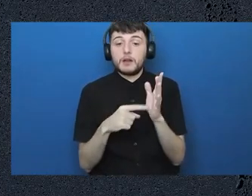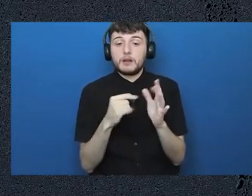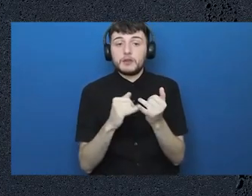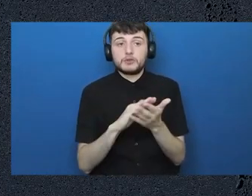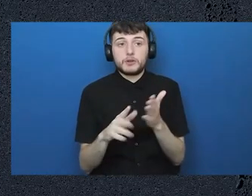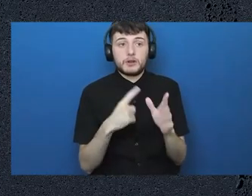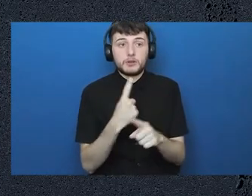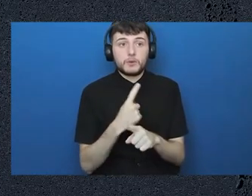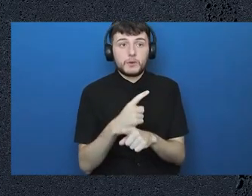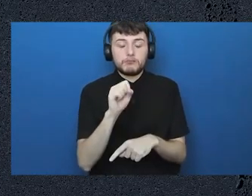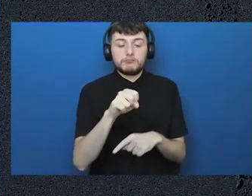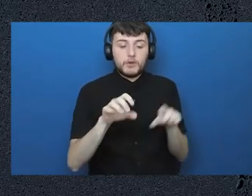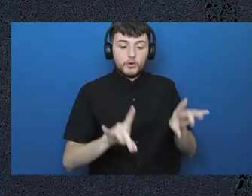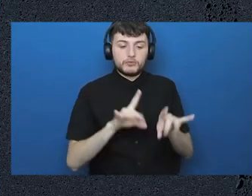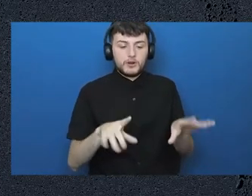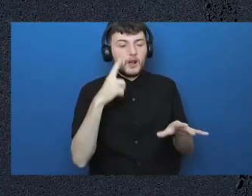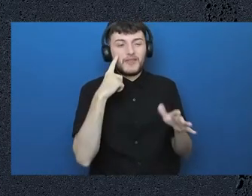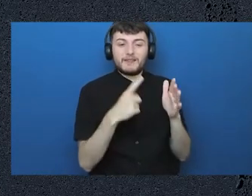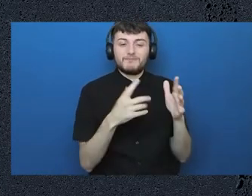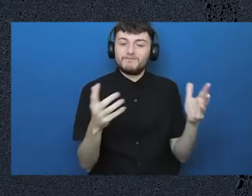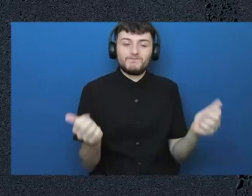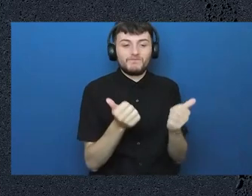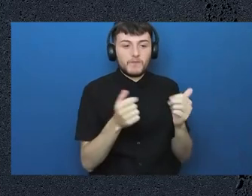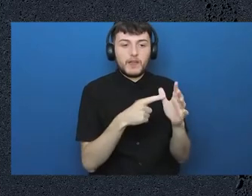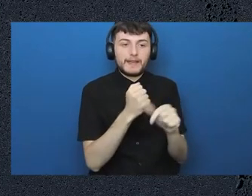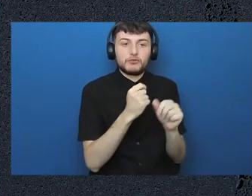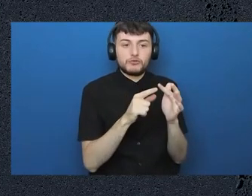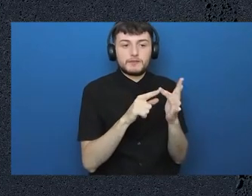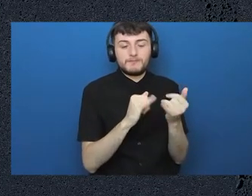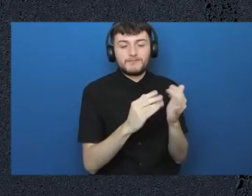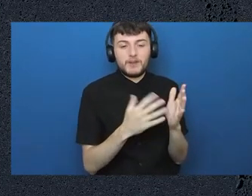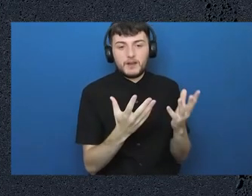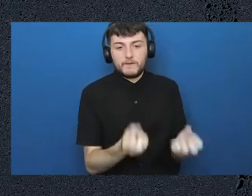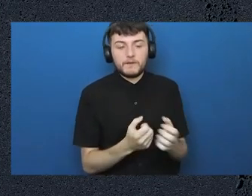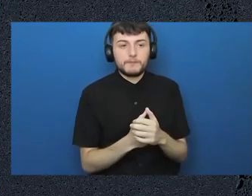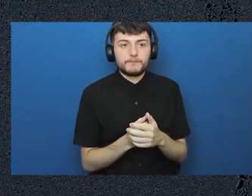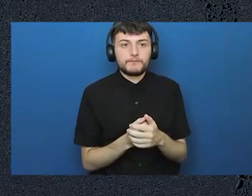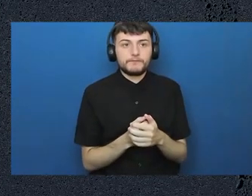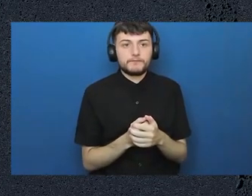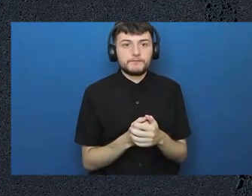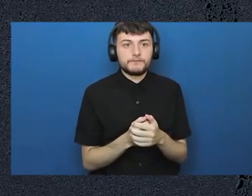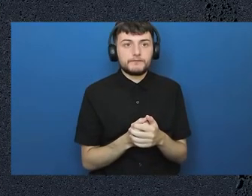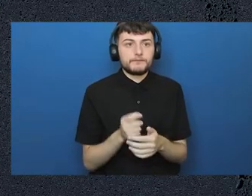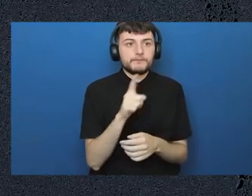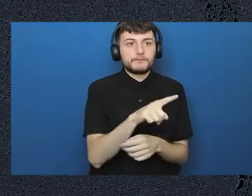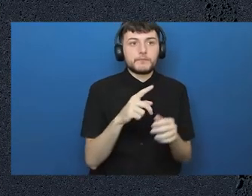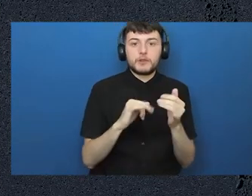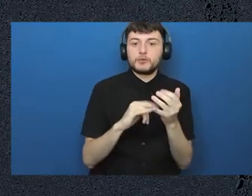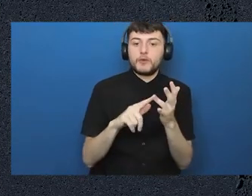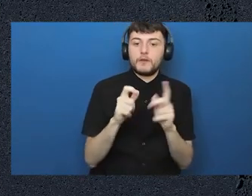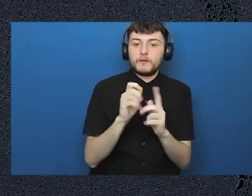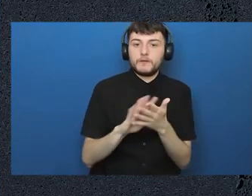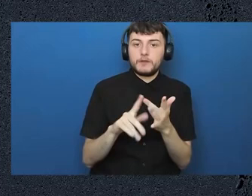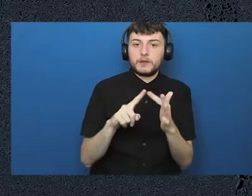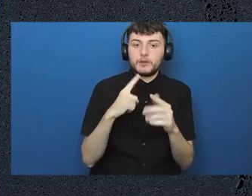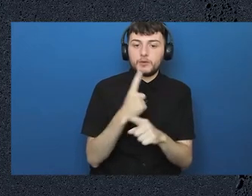everywhere, unfortunately. I feel like people get a hard go. Don't you think it's that link, though, for women particularly, that's about appearance and age, and